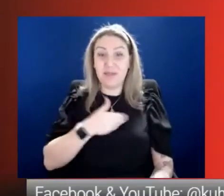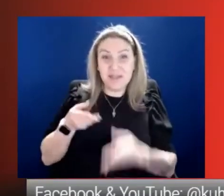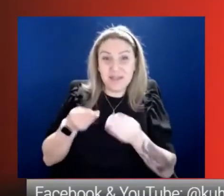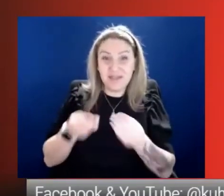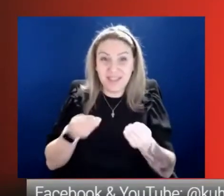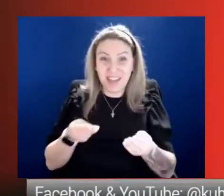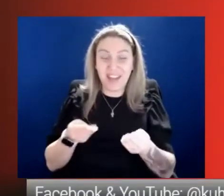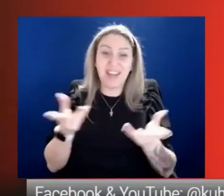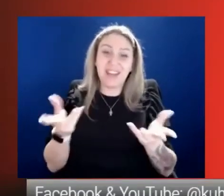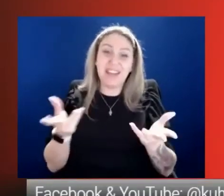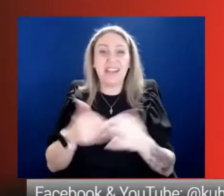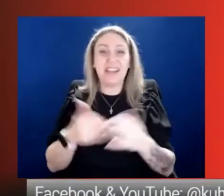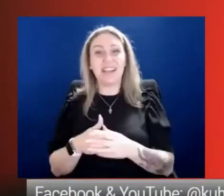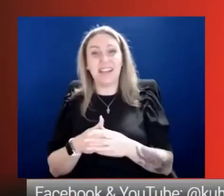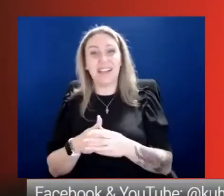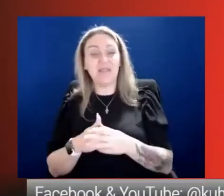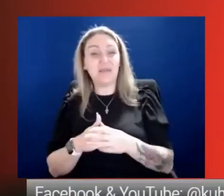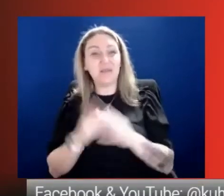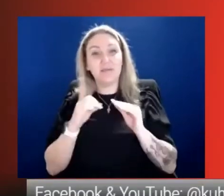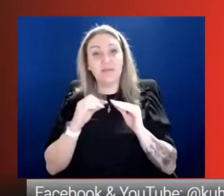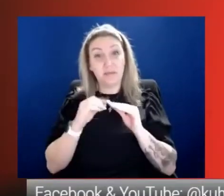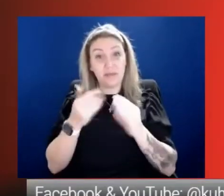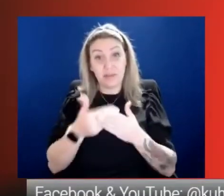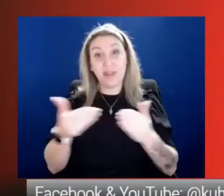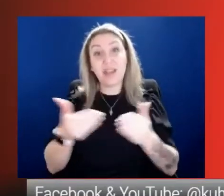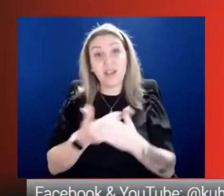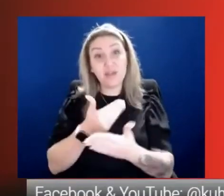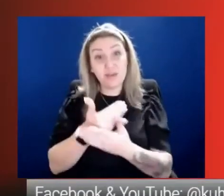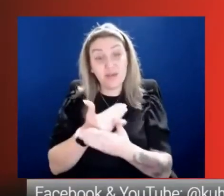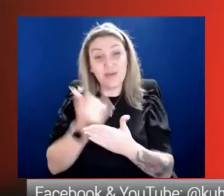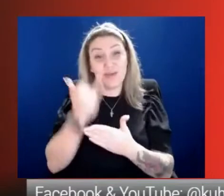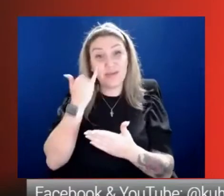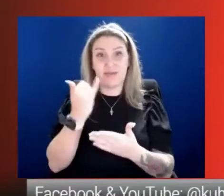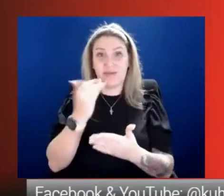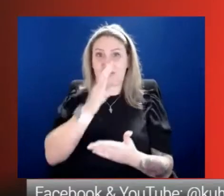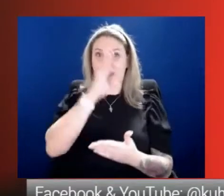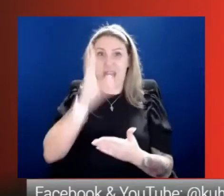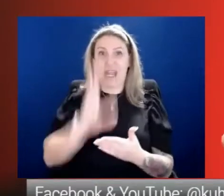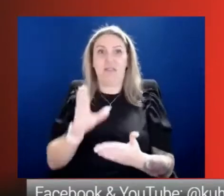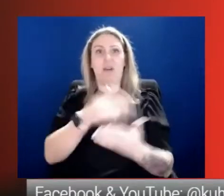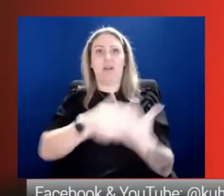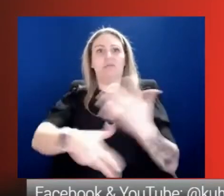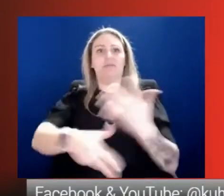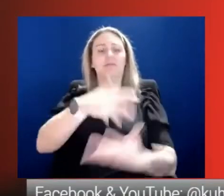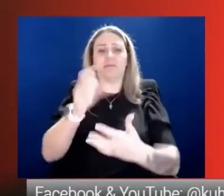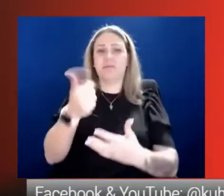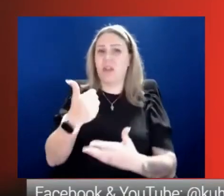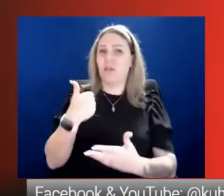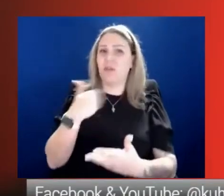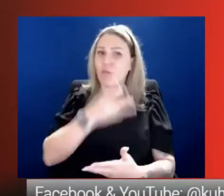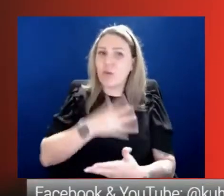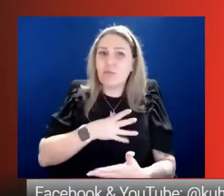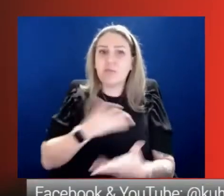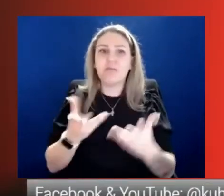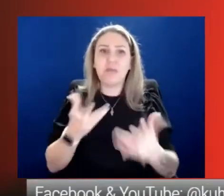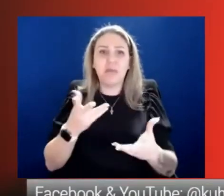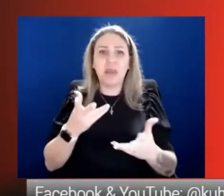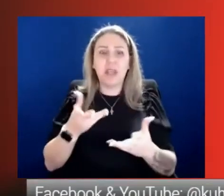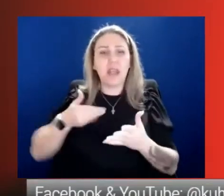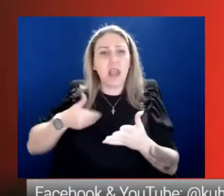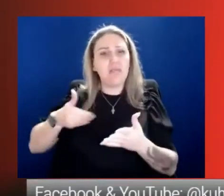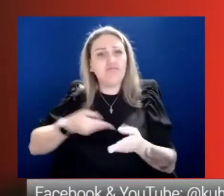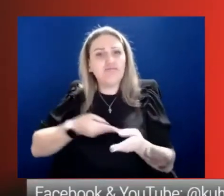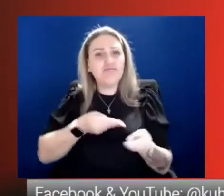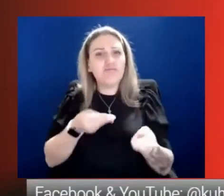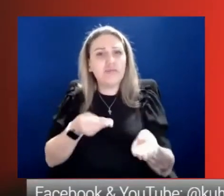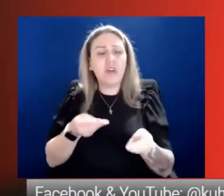know, one more thing that's new. If you've not been around other women who've nursed, you have no idea what it might be like to hold the